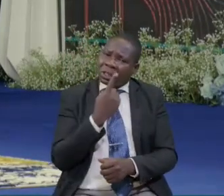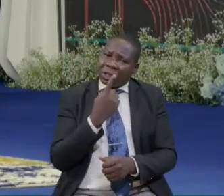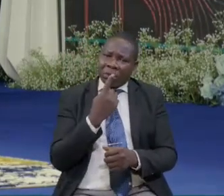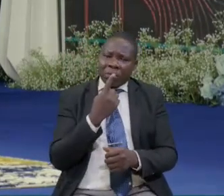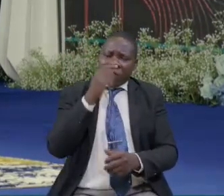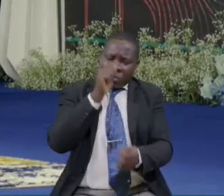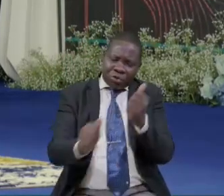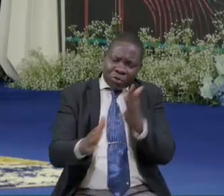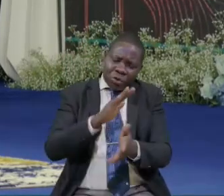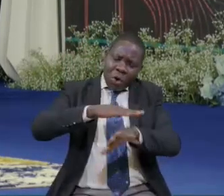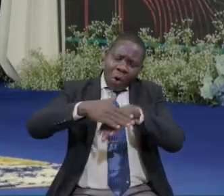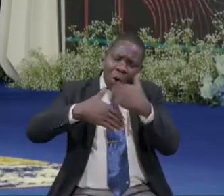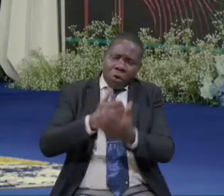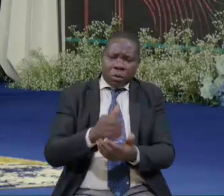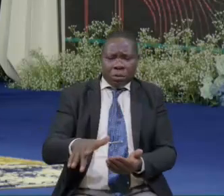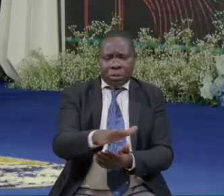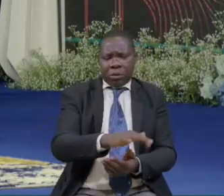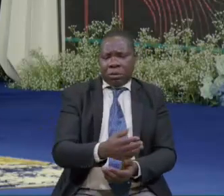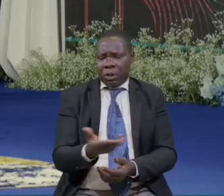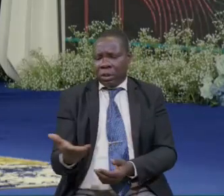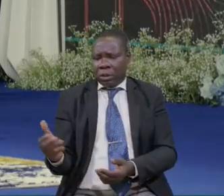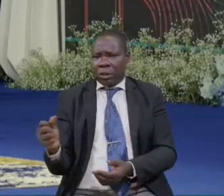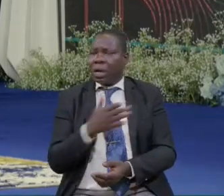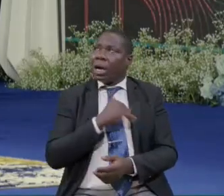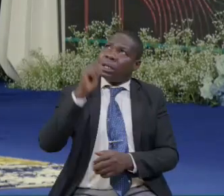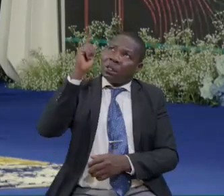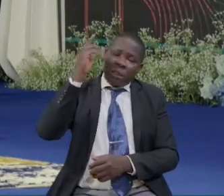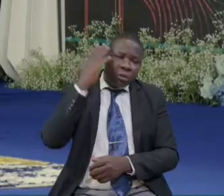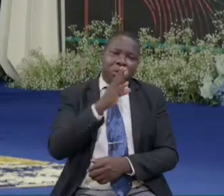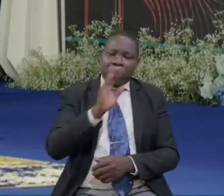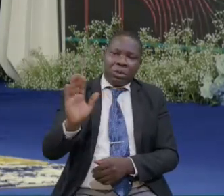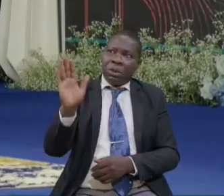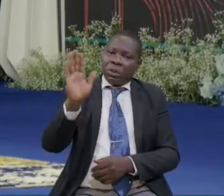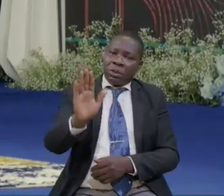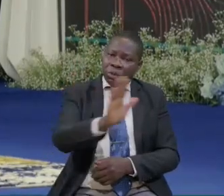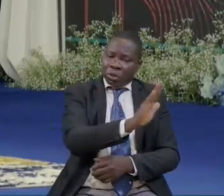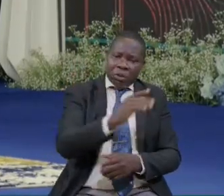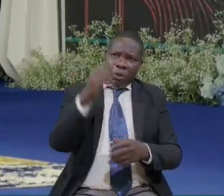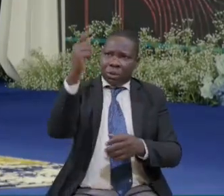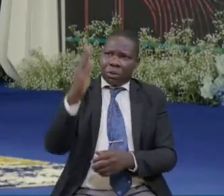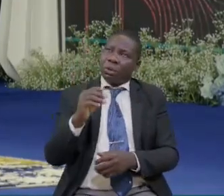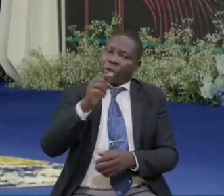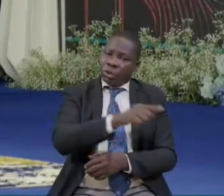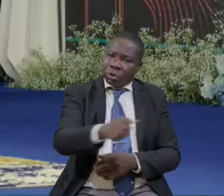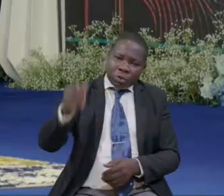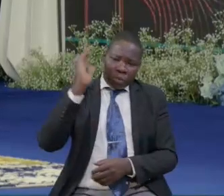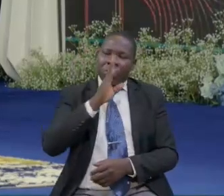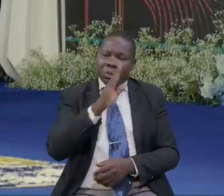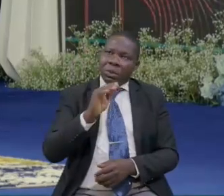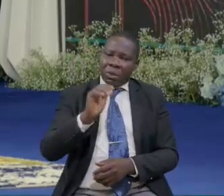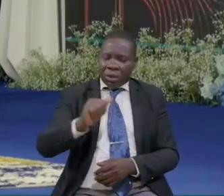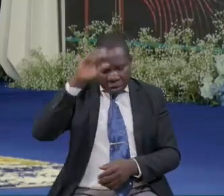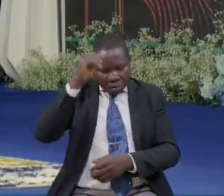those things and he will be your God. You will be his son, you'll be his